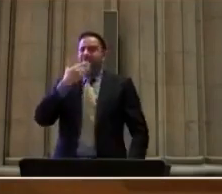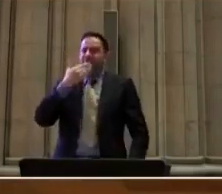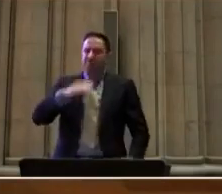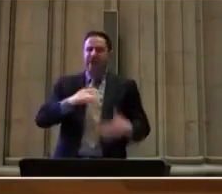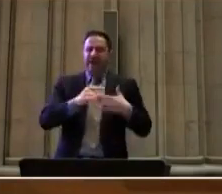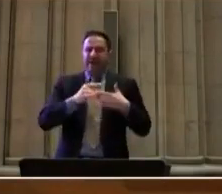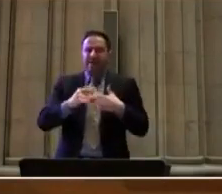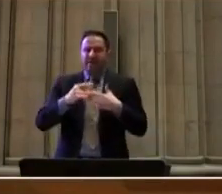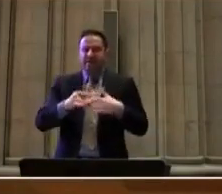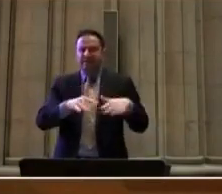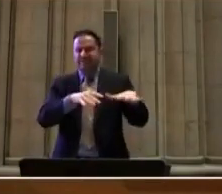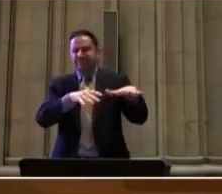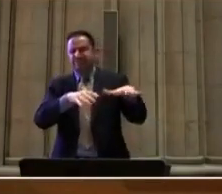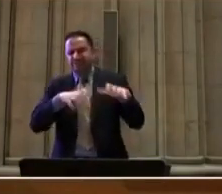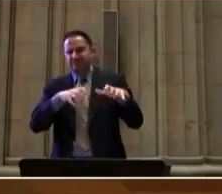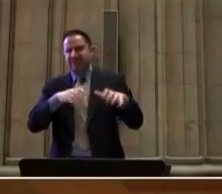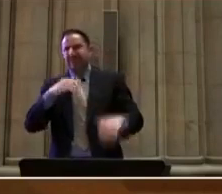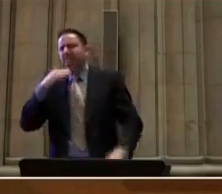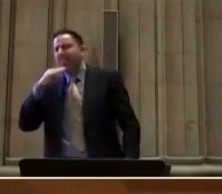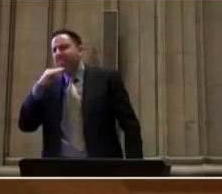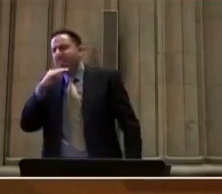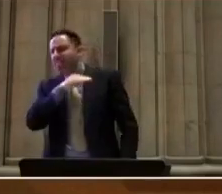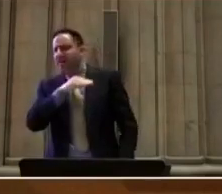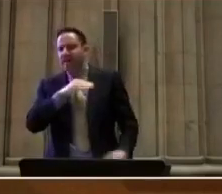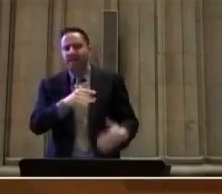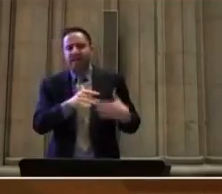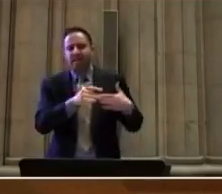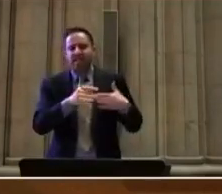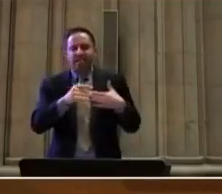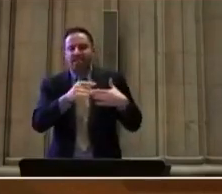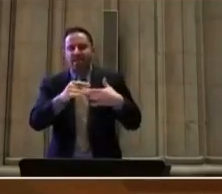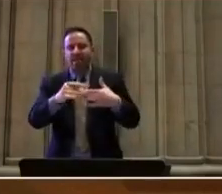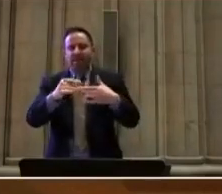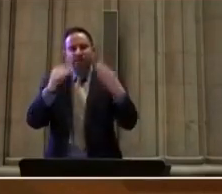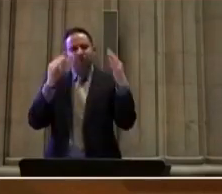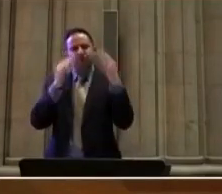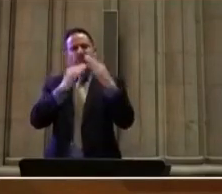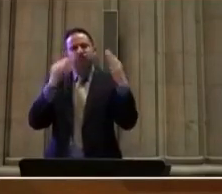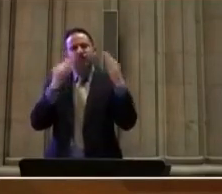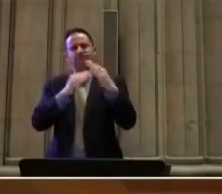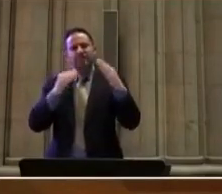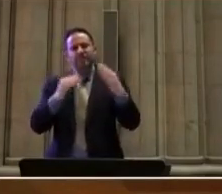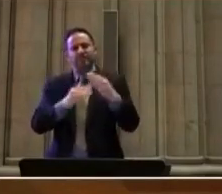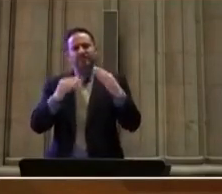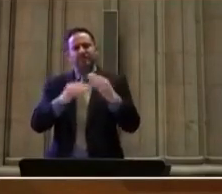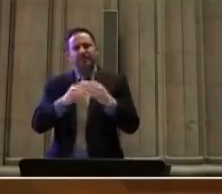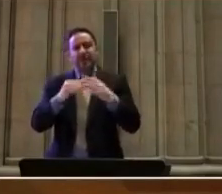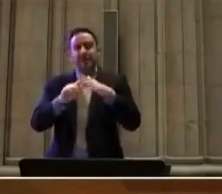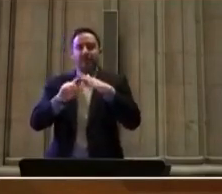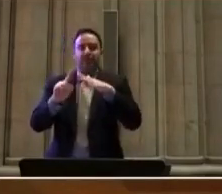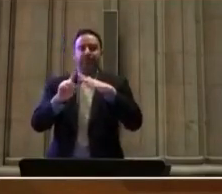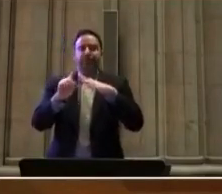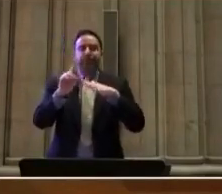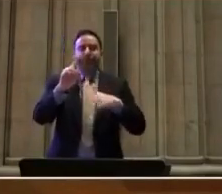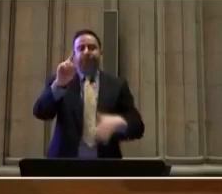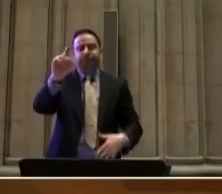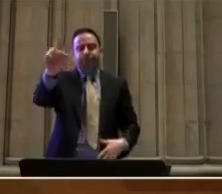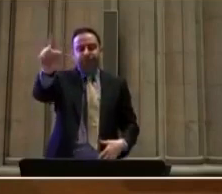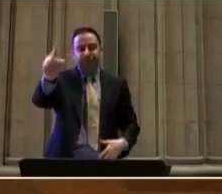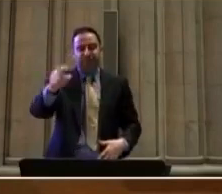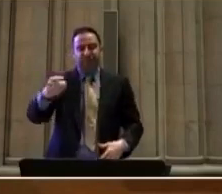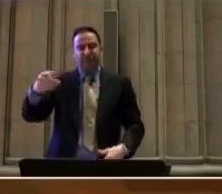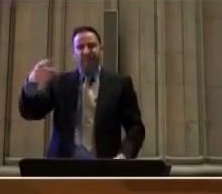greed, and injustice and lies had led them into trouble, exile, and economic hardship. In that